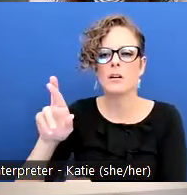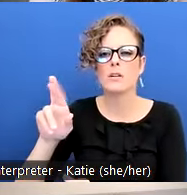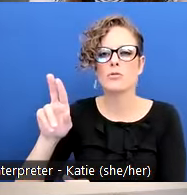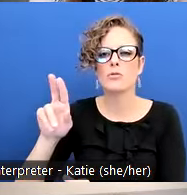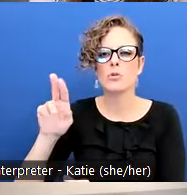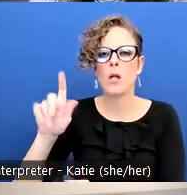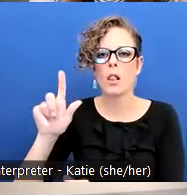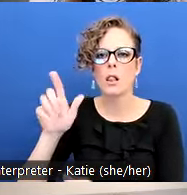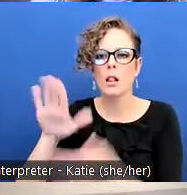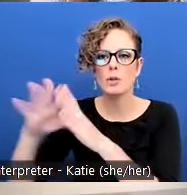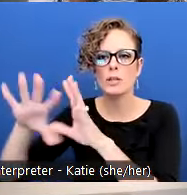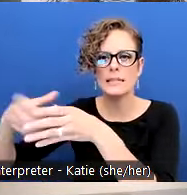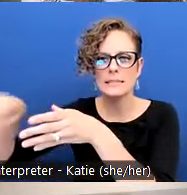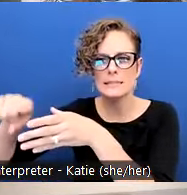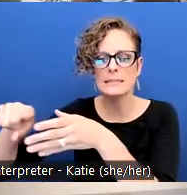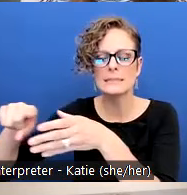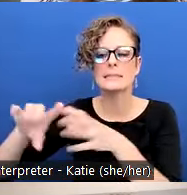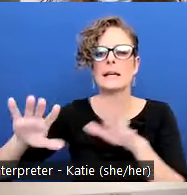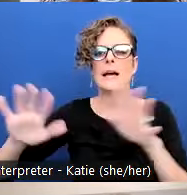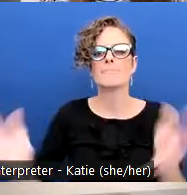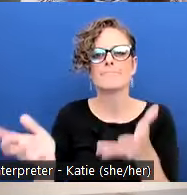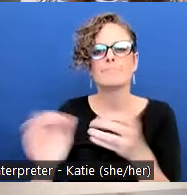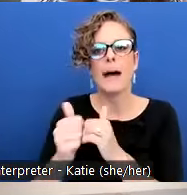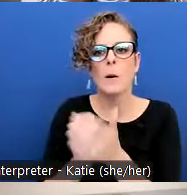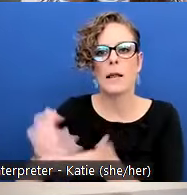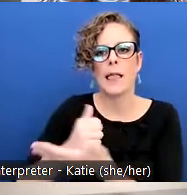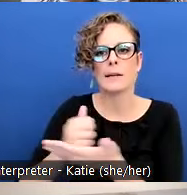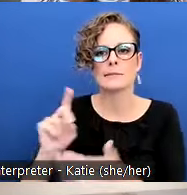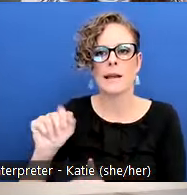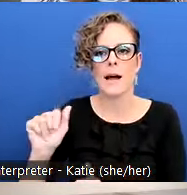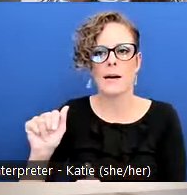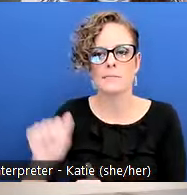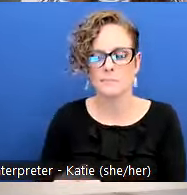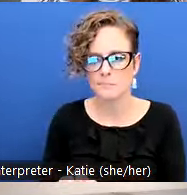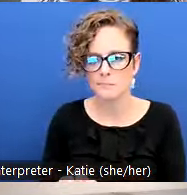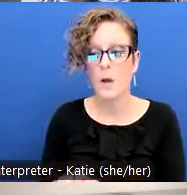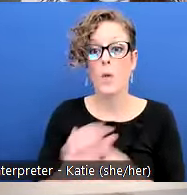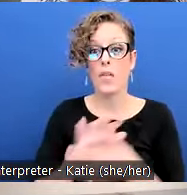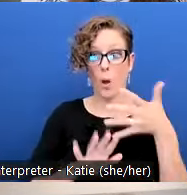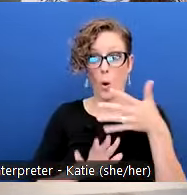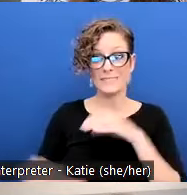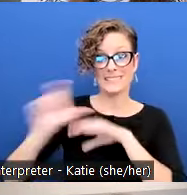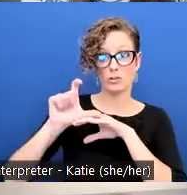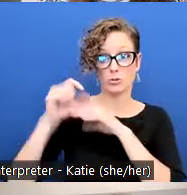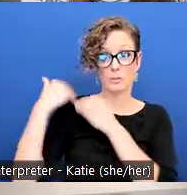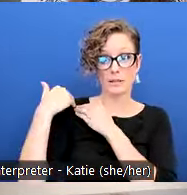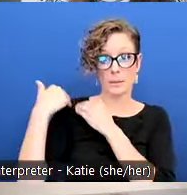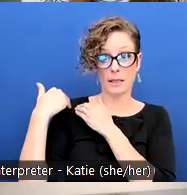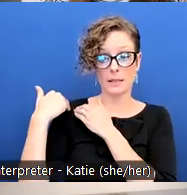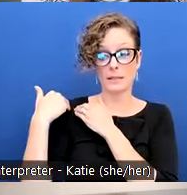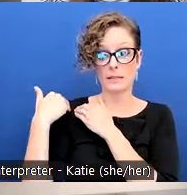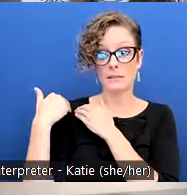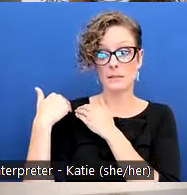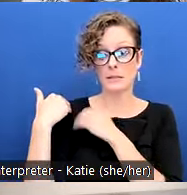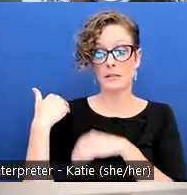data collection. With those increased or those additional responsibilities, we were